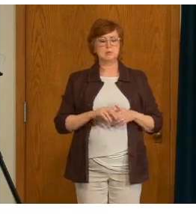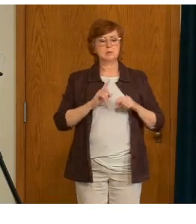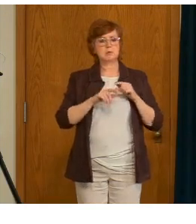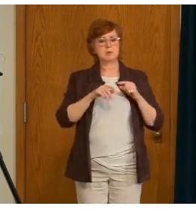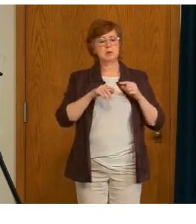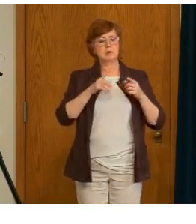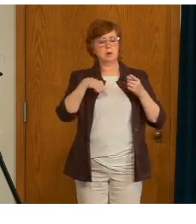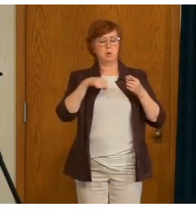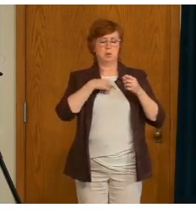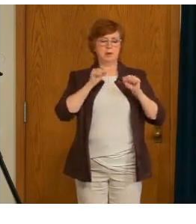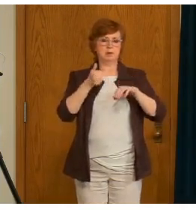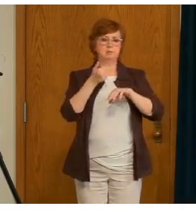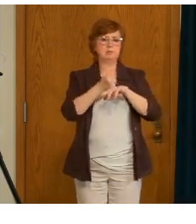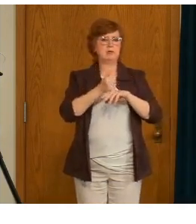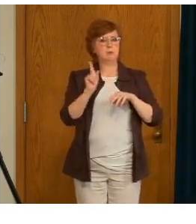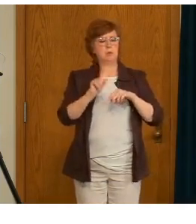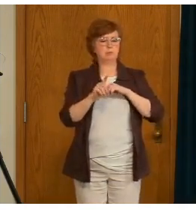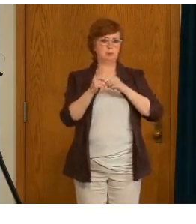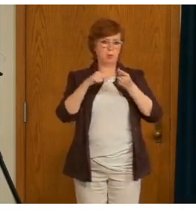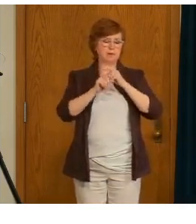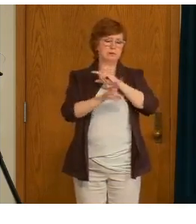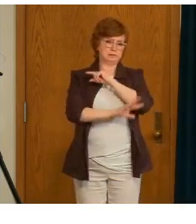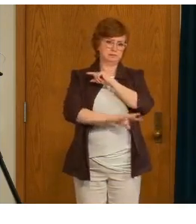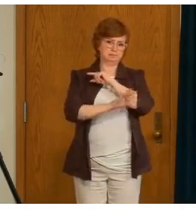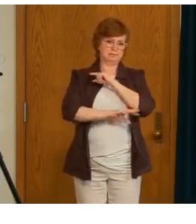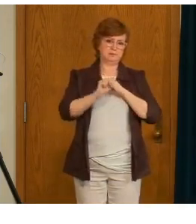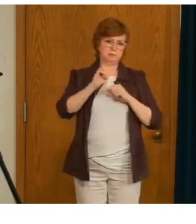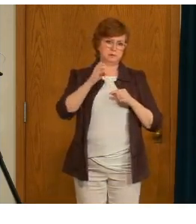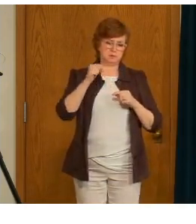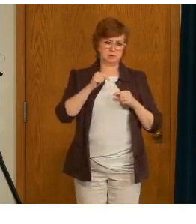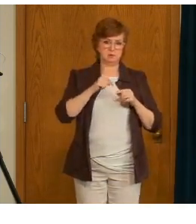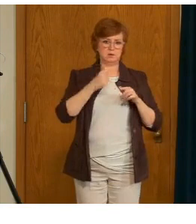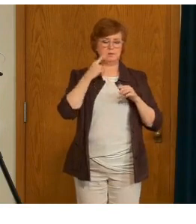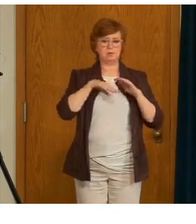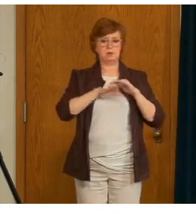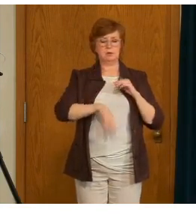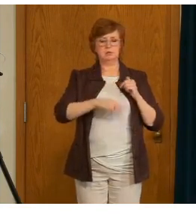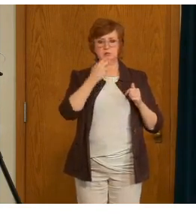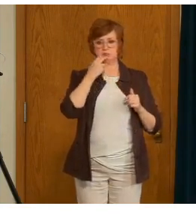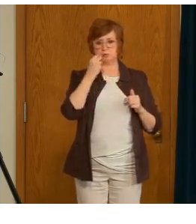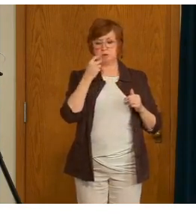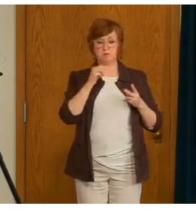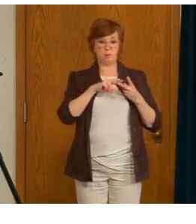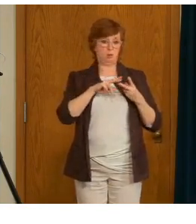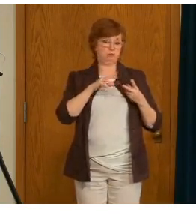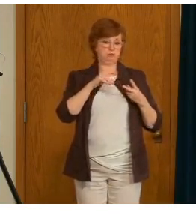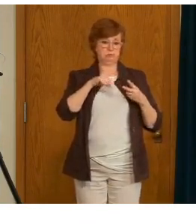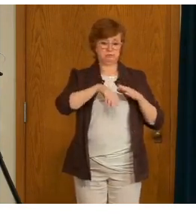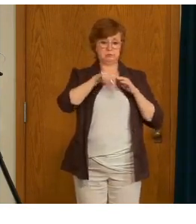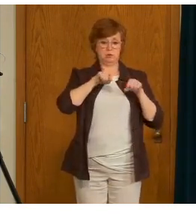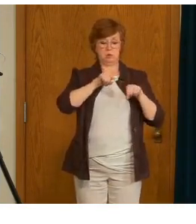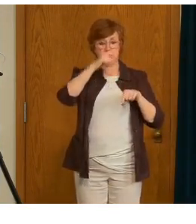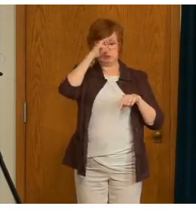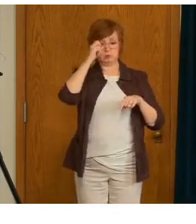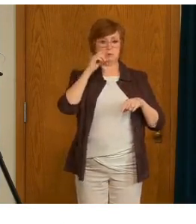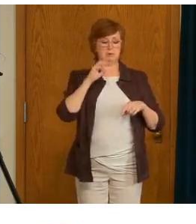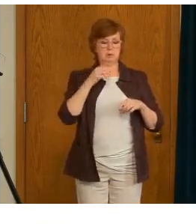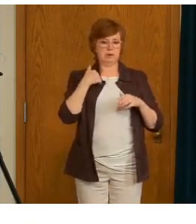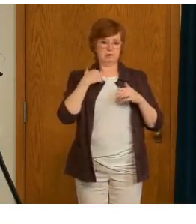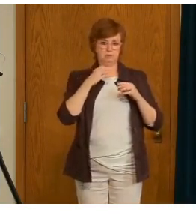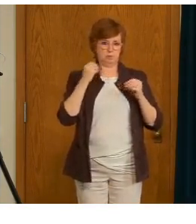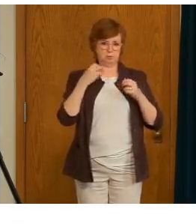the recommendation and approval by Health Canada and the vaccine was available for children under 12, even over the summer, that should not be an issue.